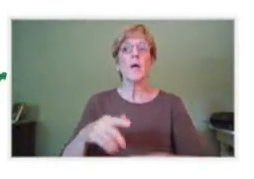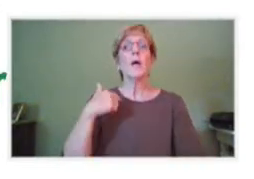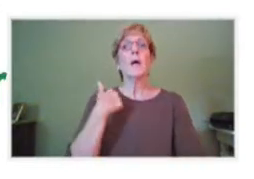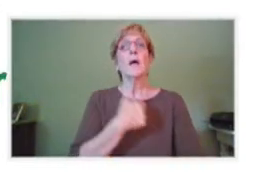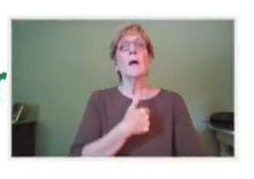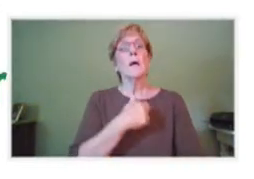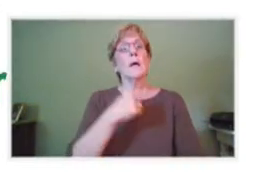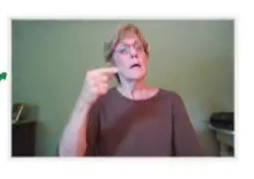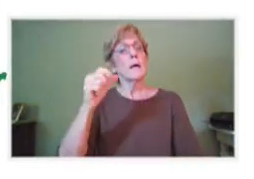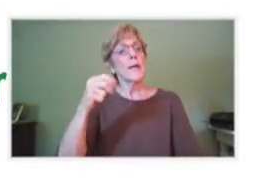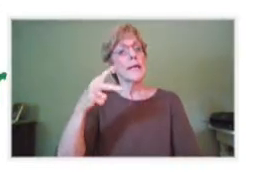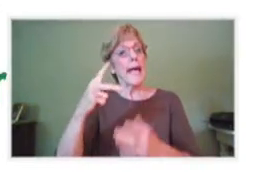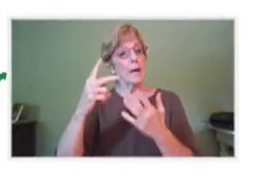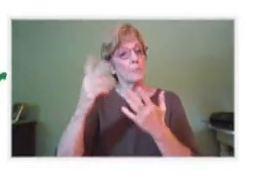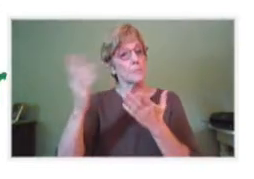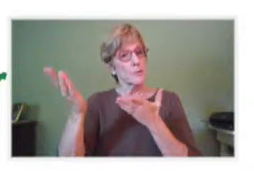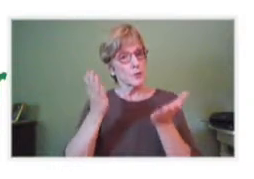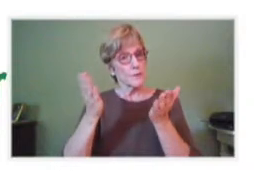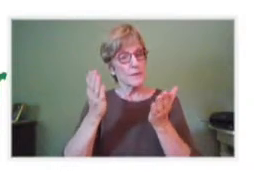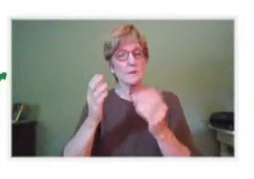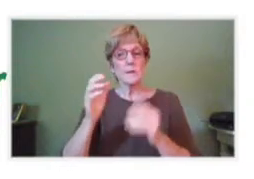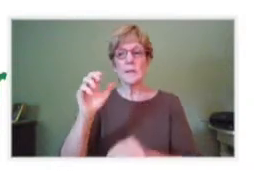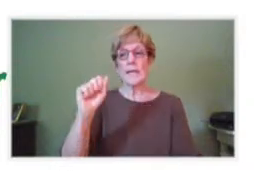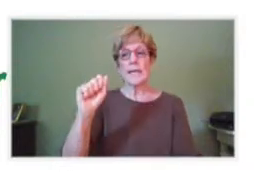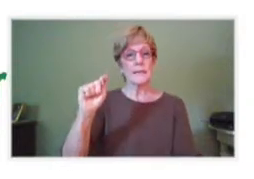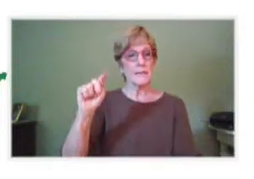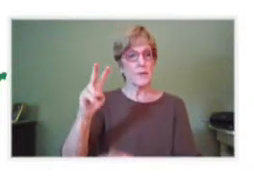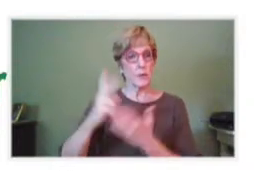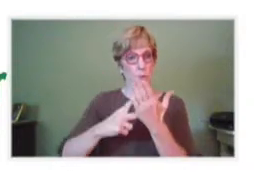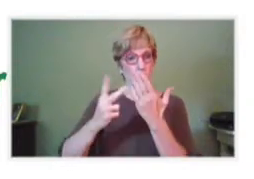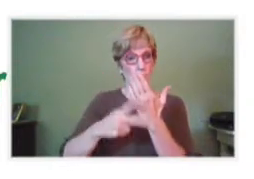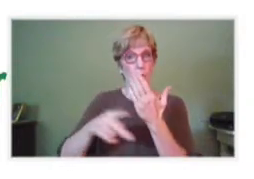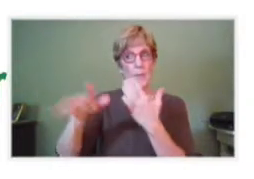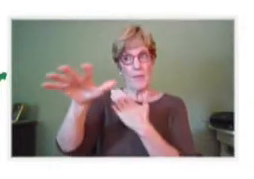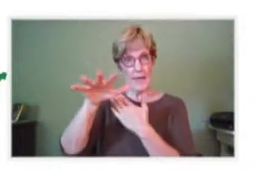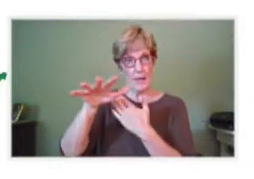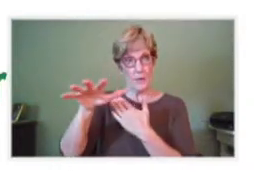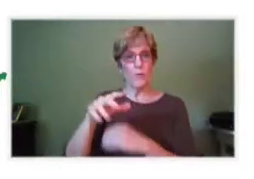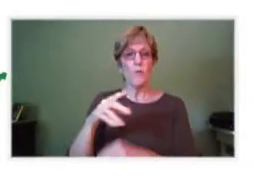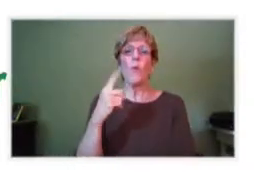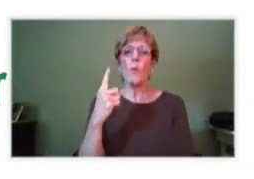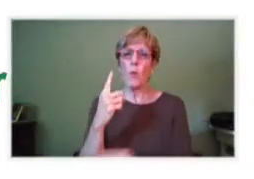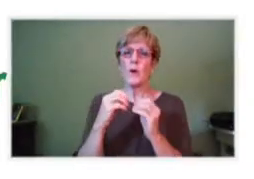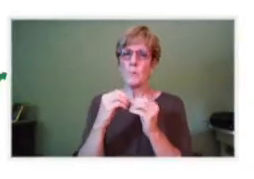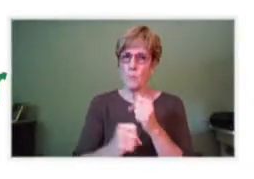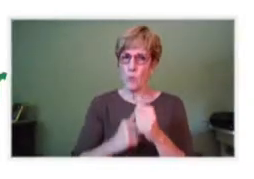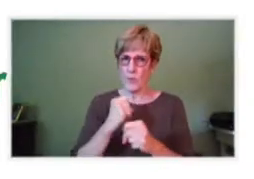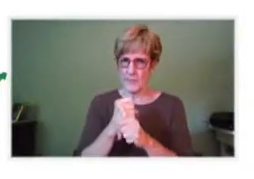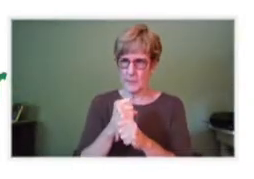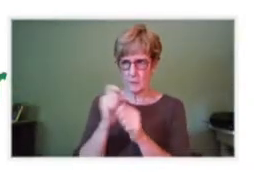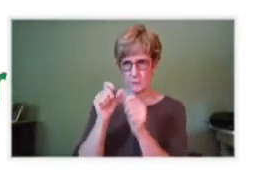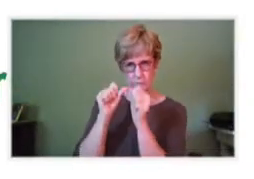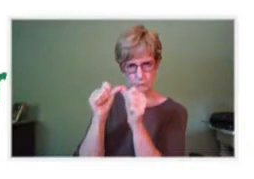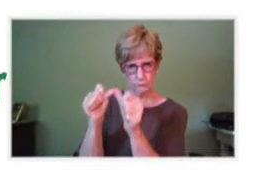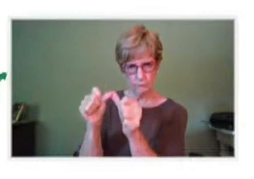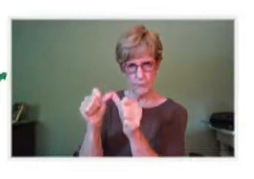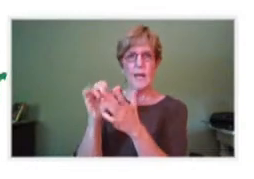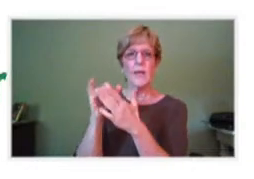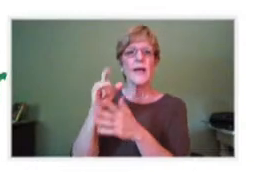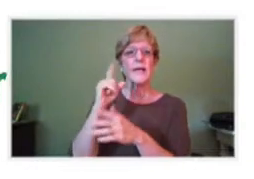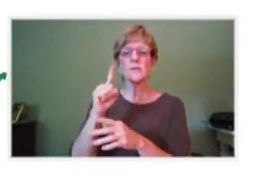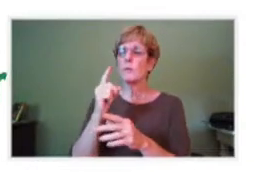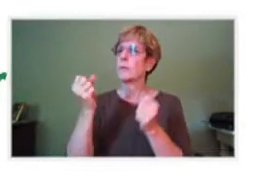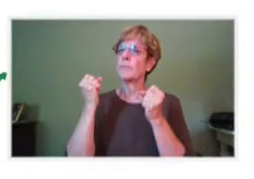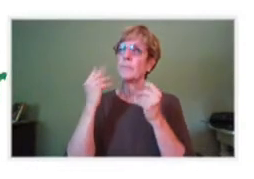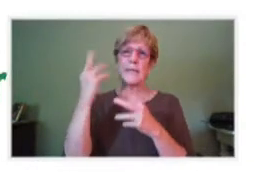services to implement the ATV program in that corridor for one additional year. That is for a multitude of reasons,